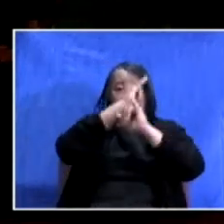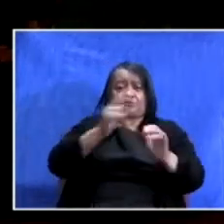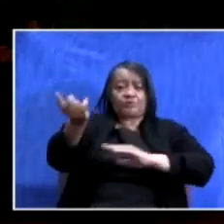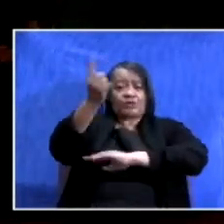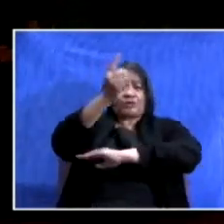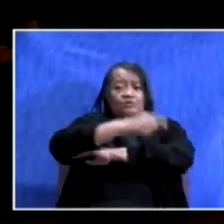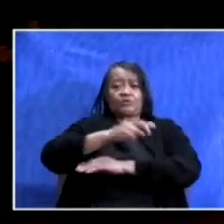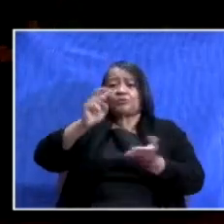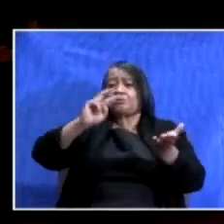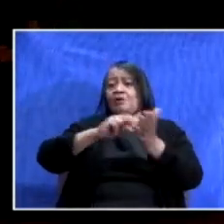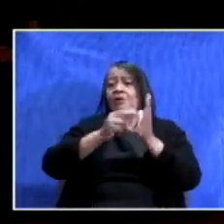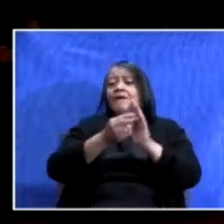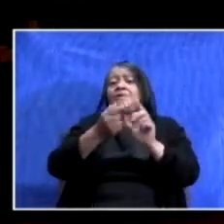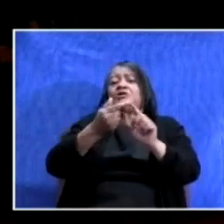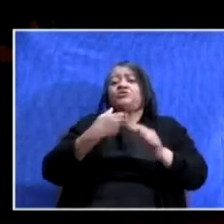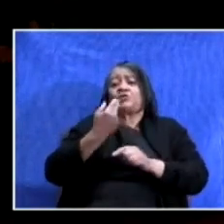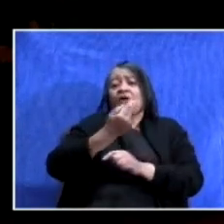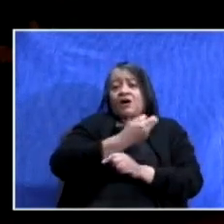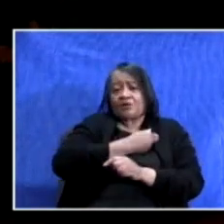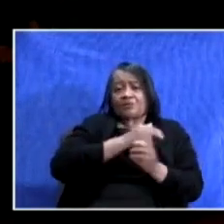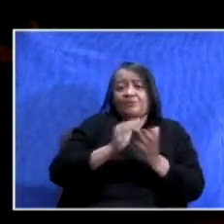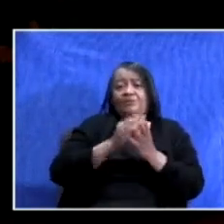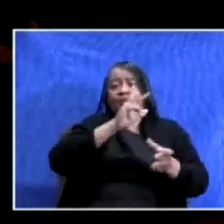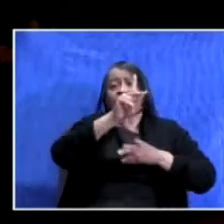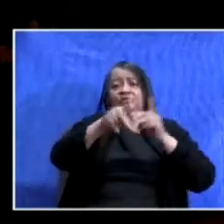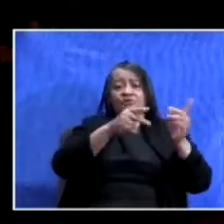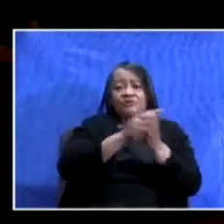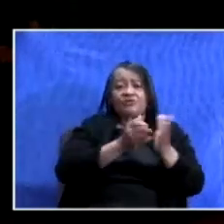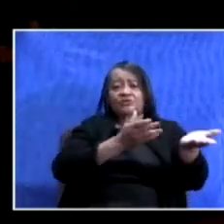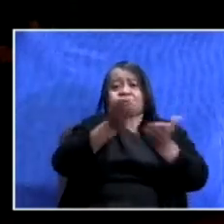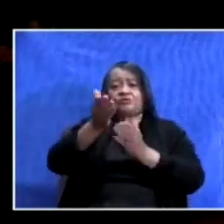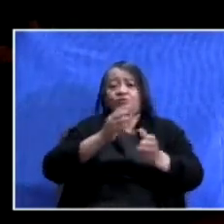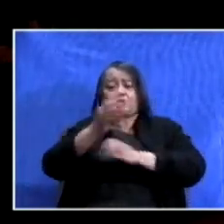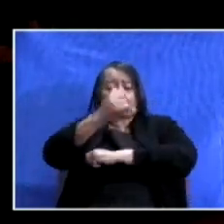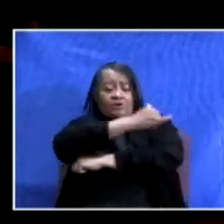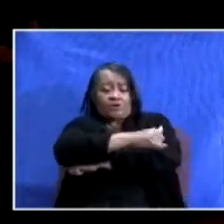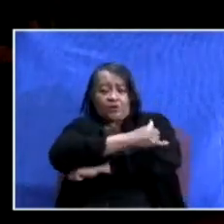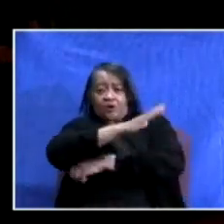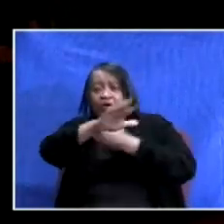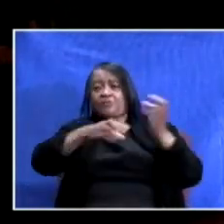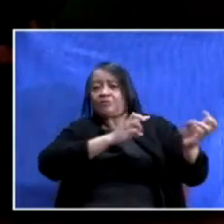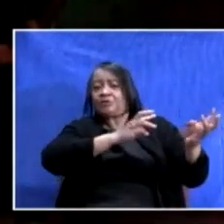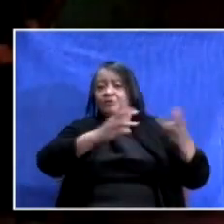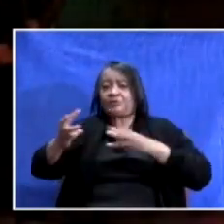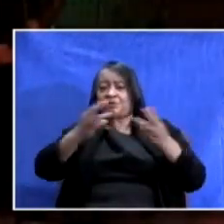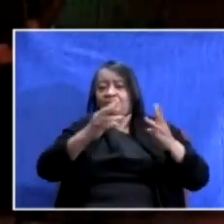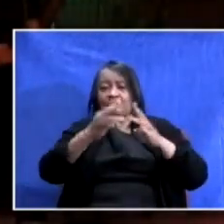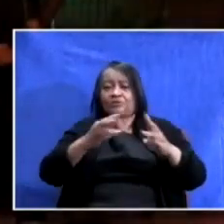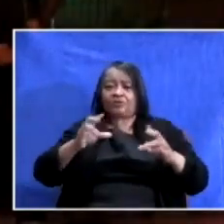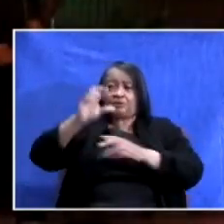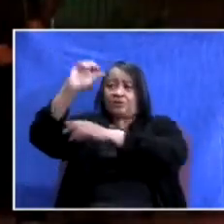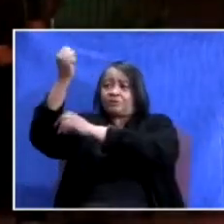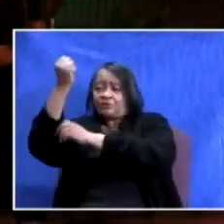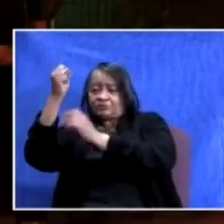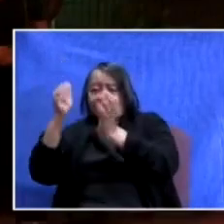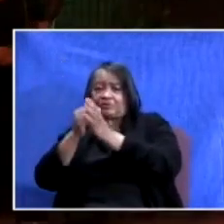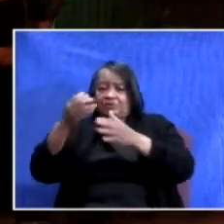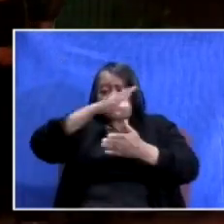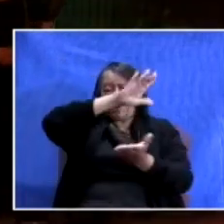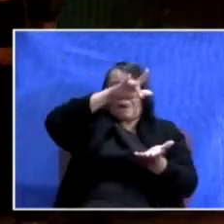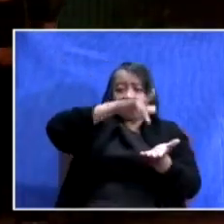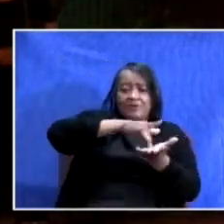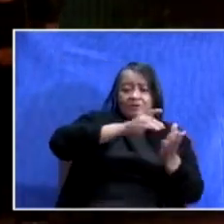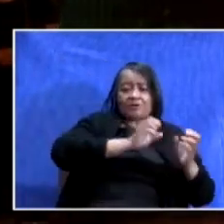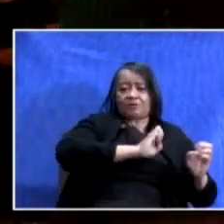Day have to do with us? Our people have served this country in every war, from the Revolutionary up through the Middle